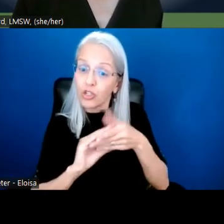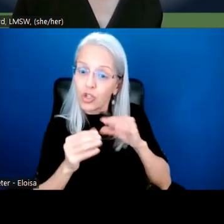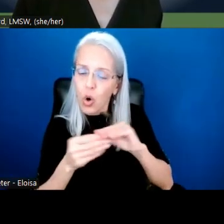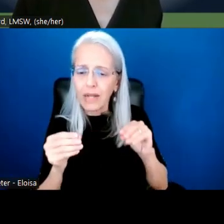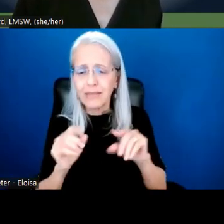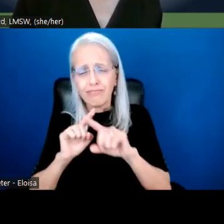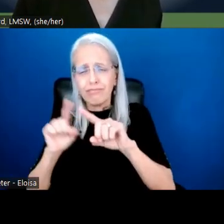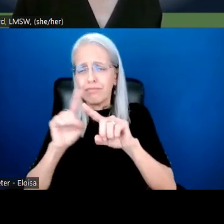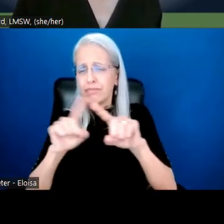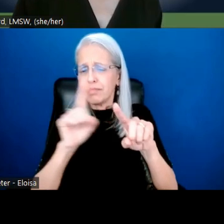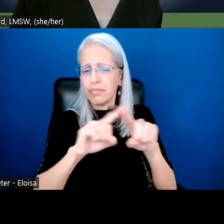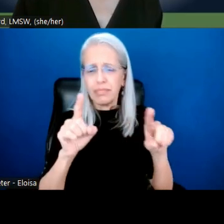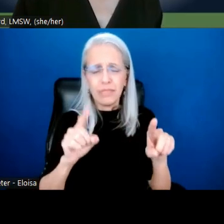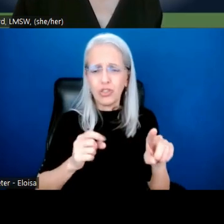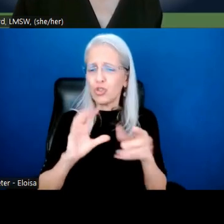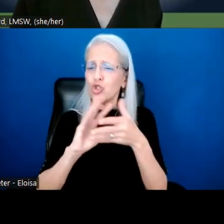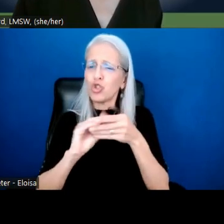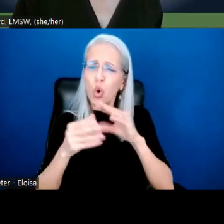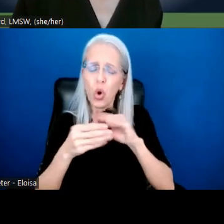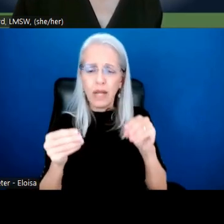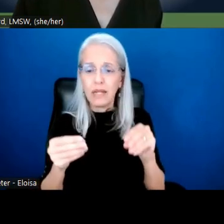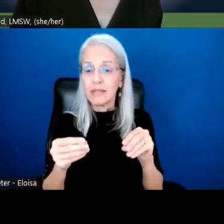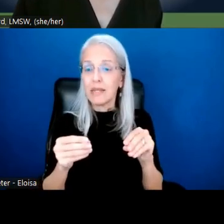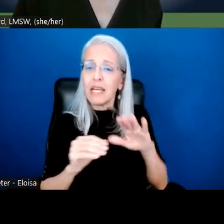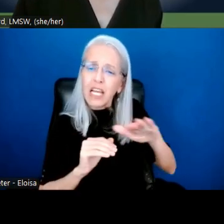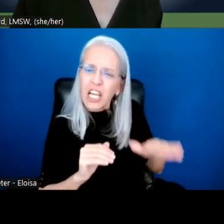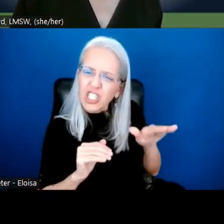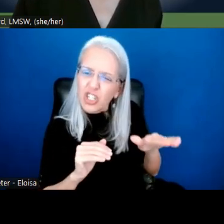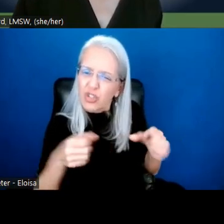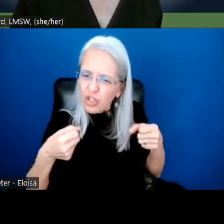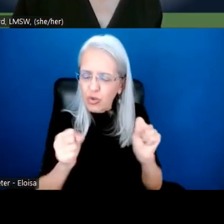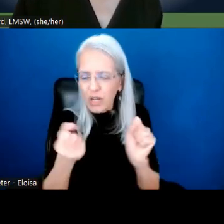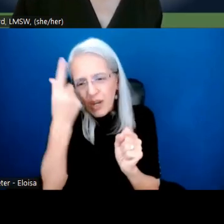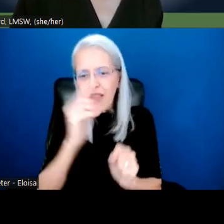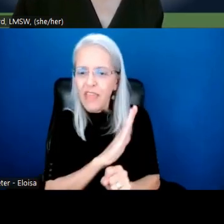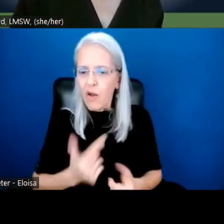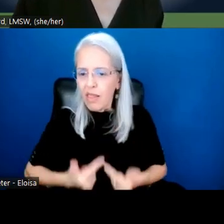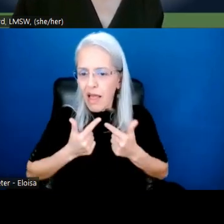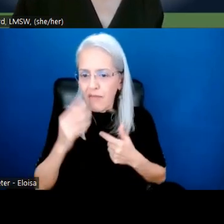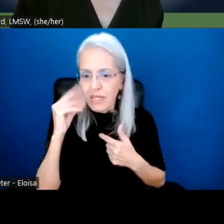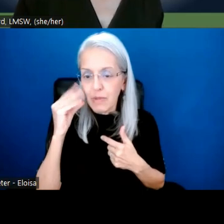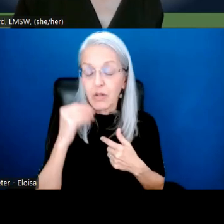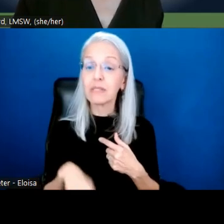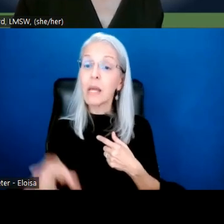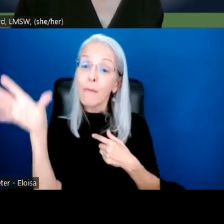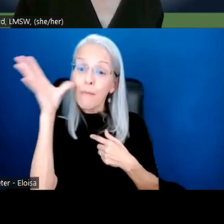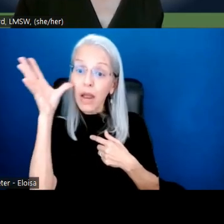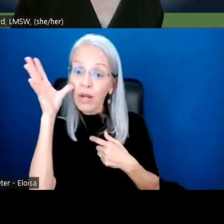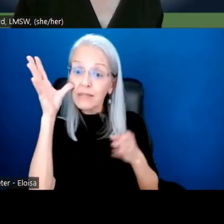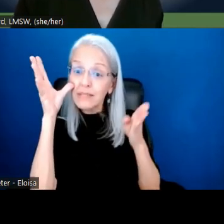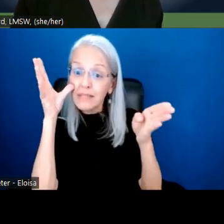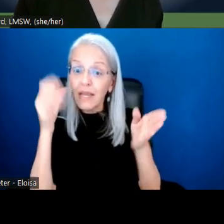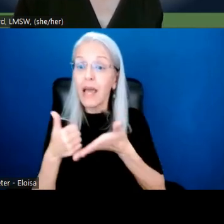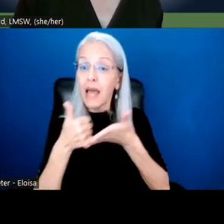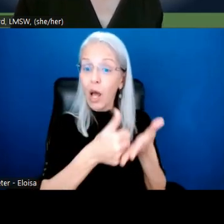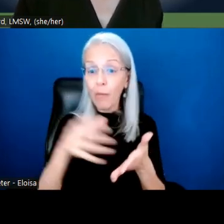that kids are seeking to understand about their life experiences. Parents, helping parents